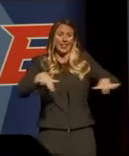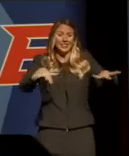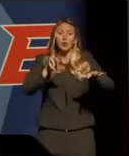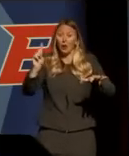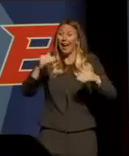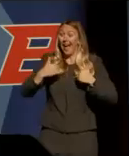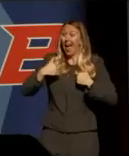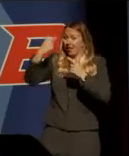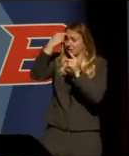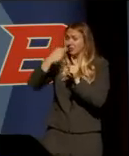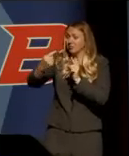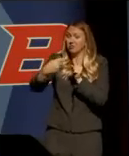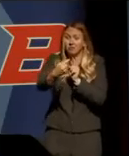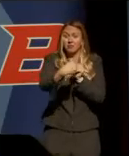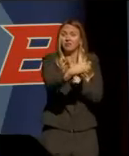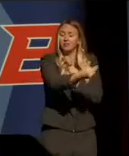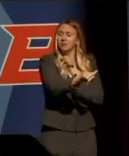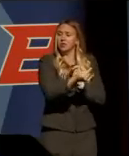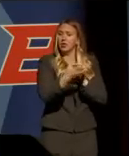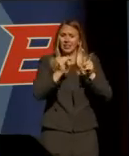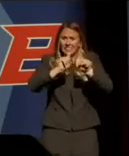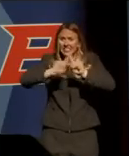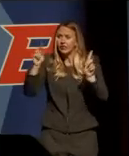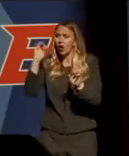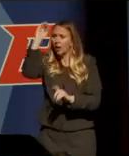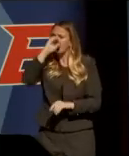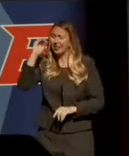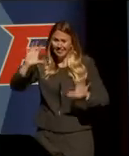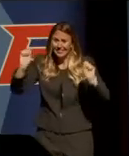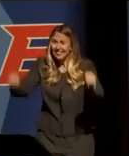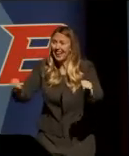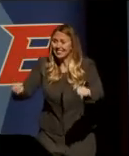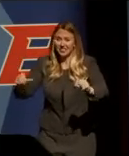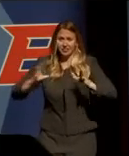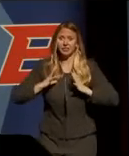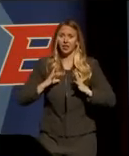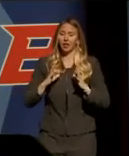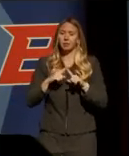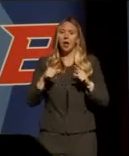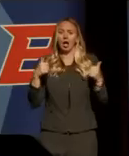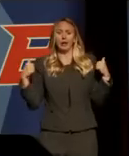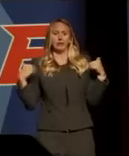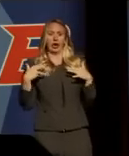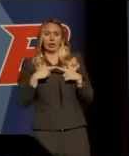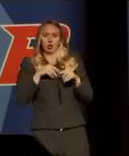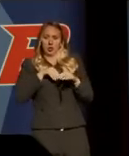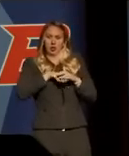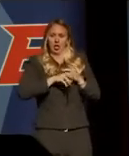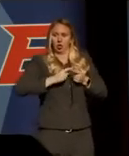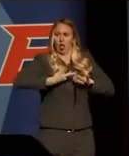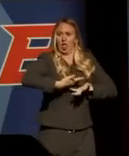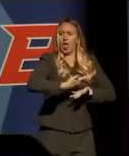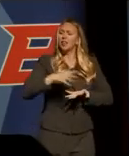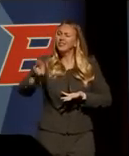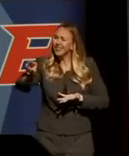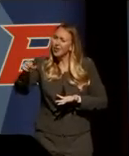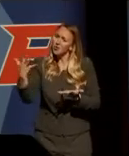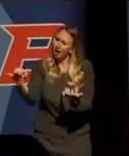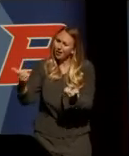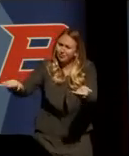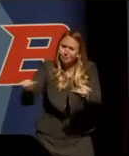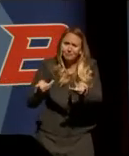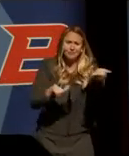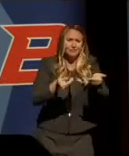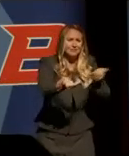agree, and being unafraid to go into those places, because that is the work of higher